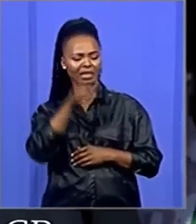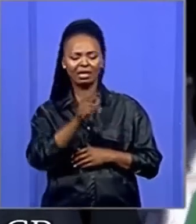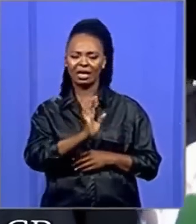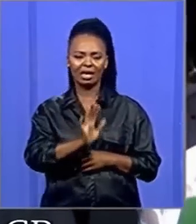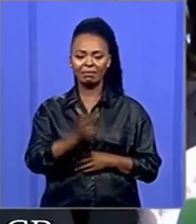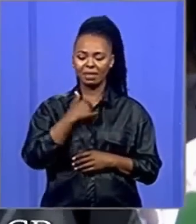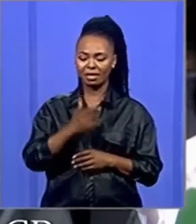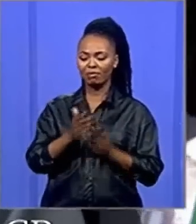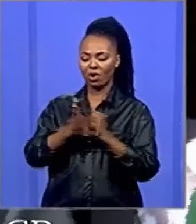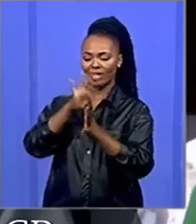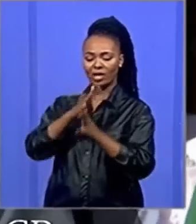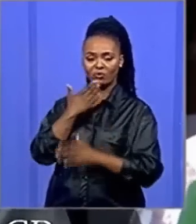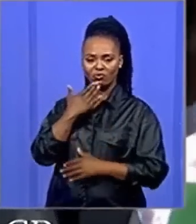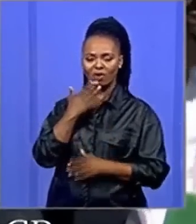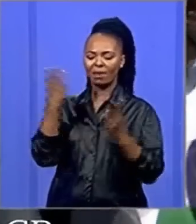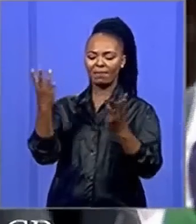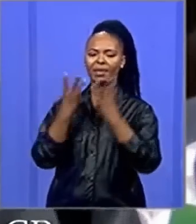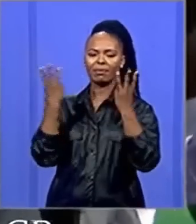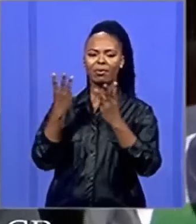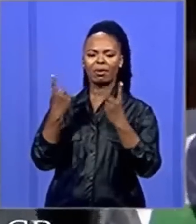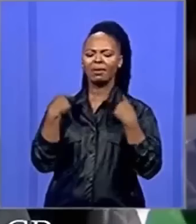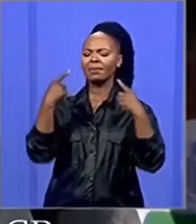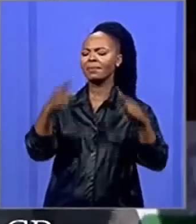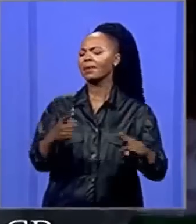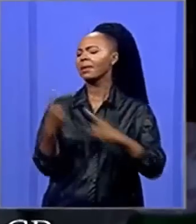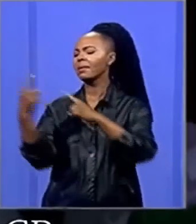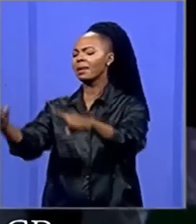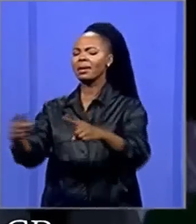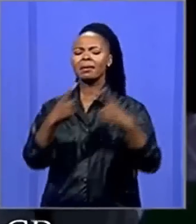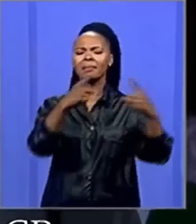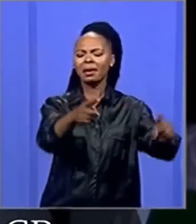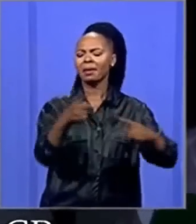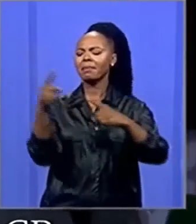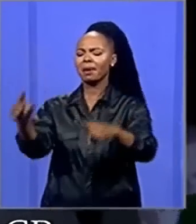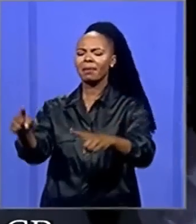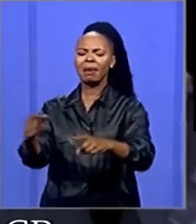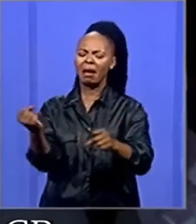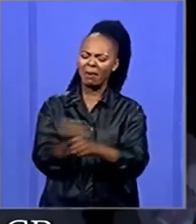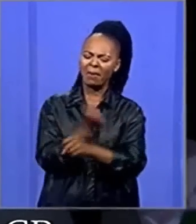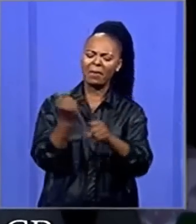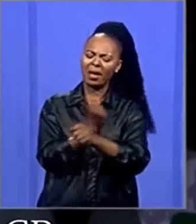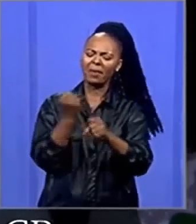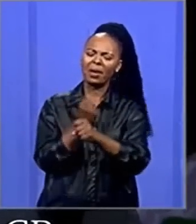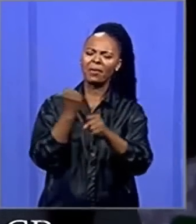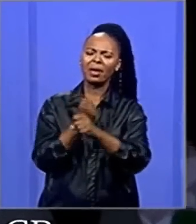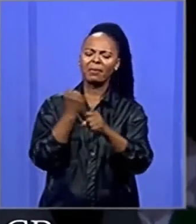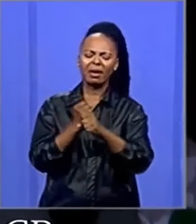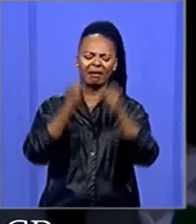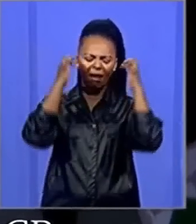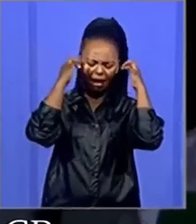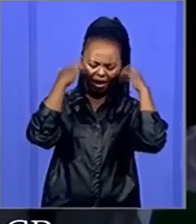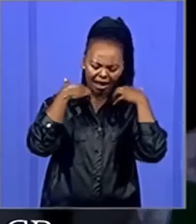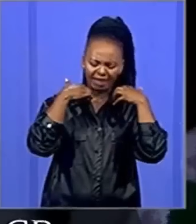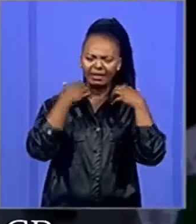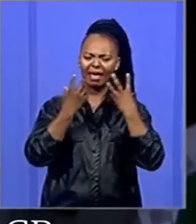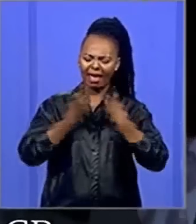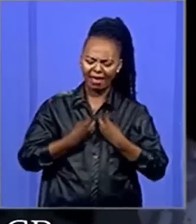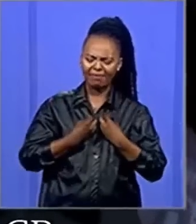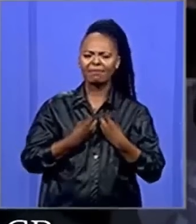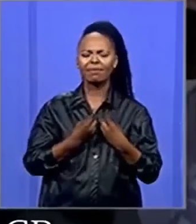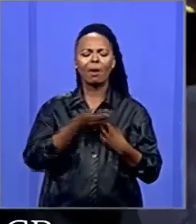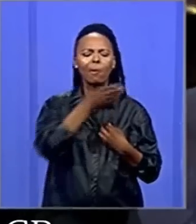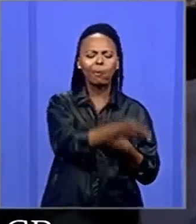people. We have been working throughout the country. You will see us. We are working hard, corner by corner, street by street, village